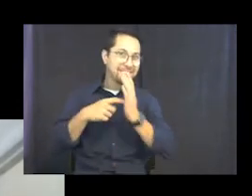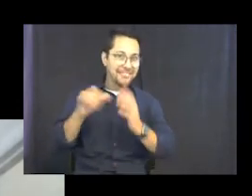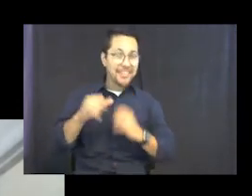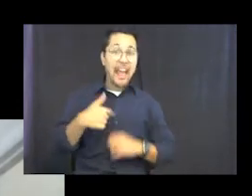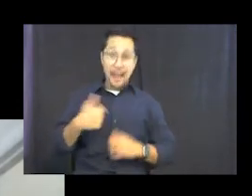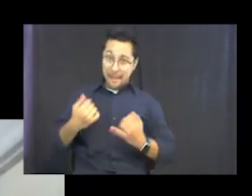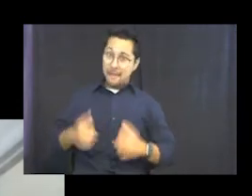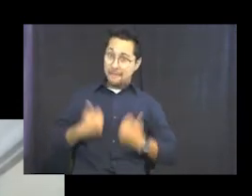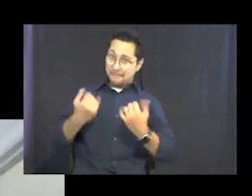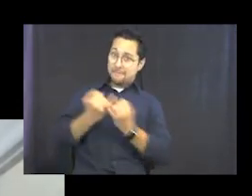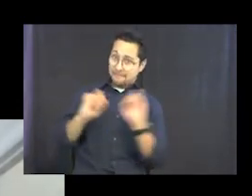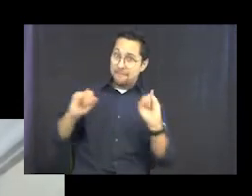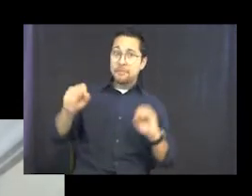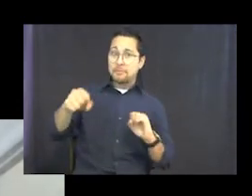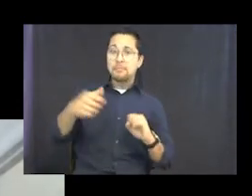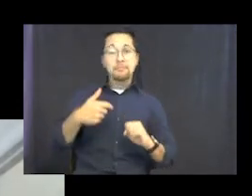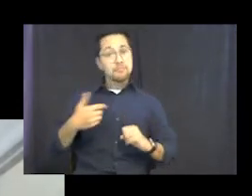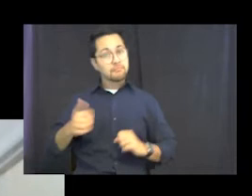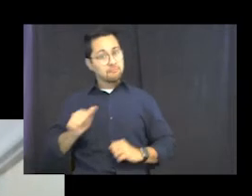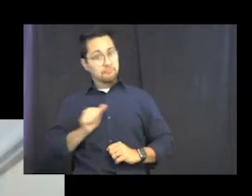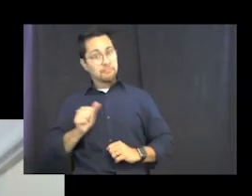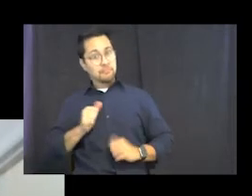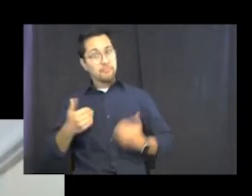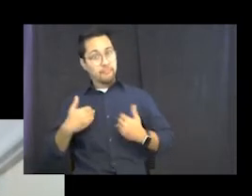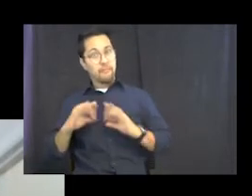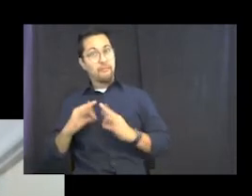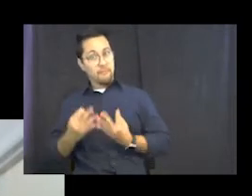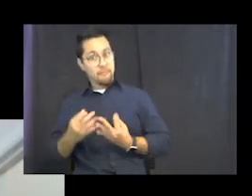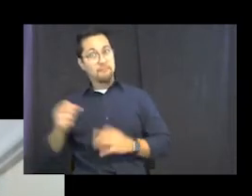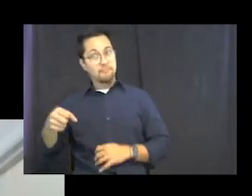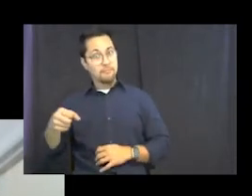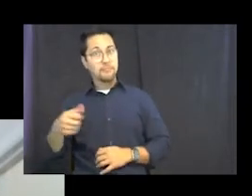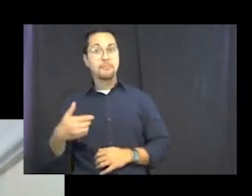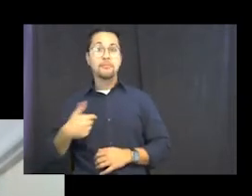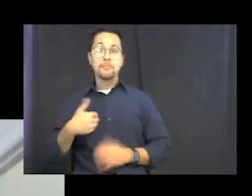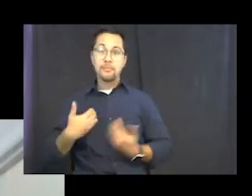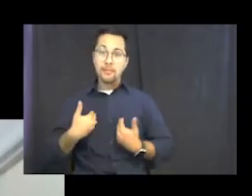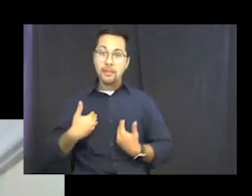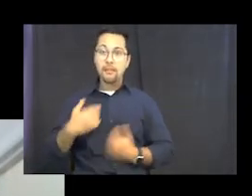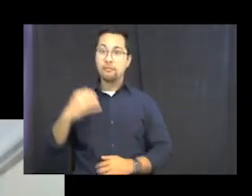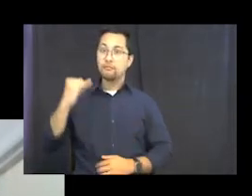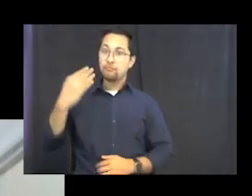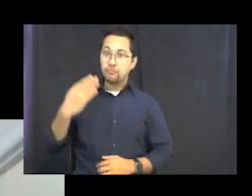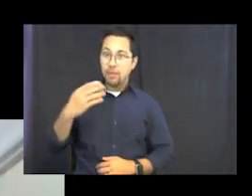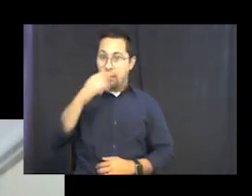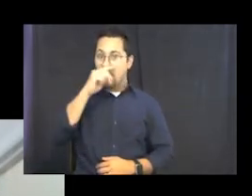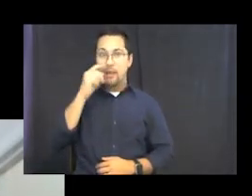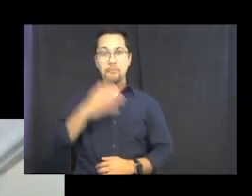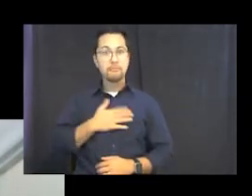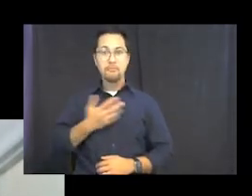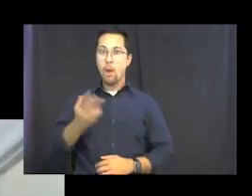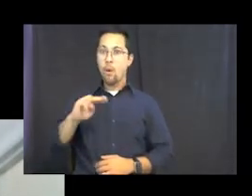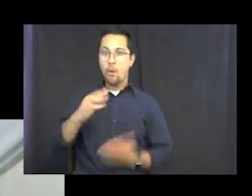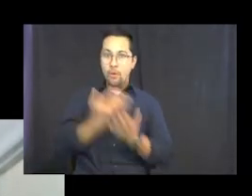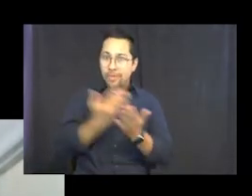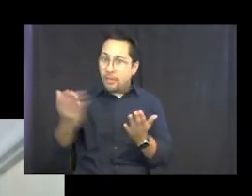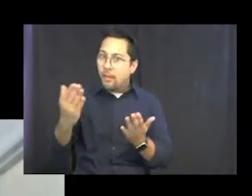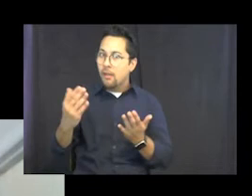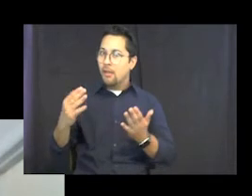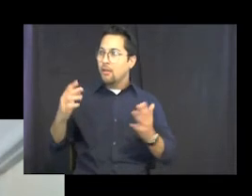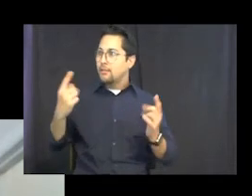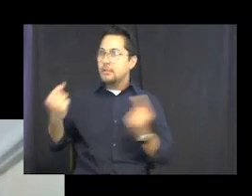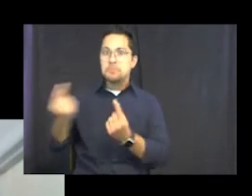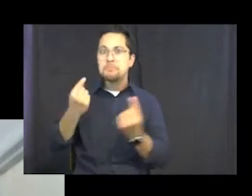while I live independently, I do have a family and I do have a job and my own things going on.